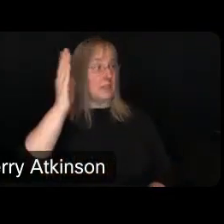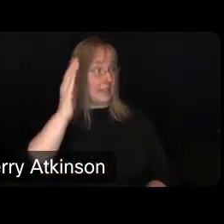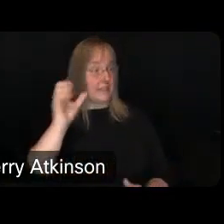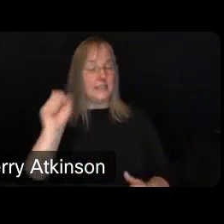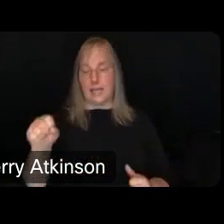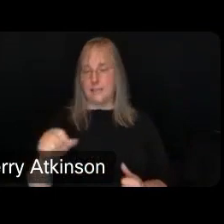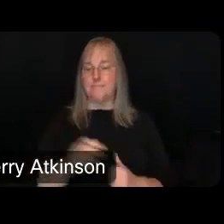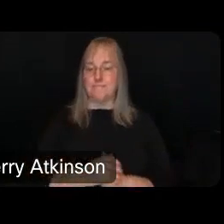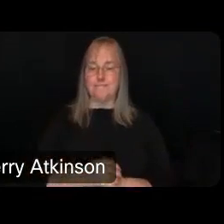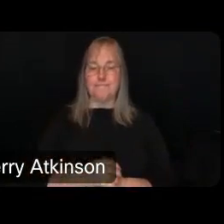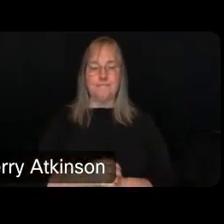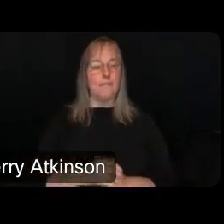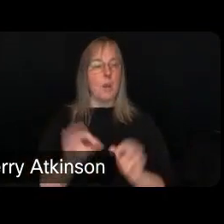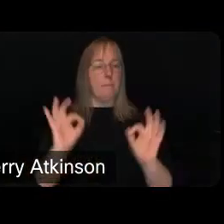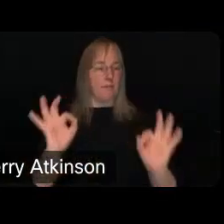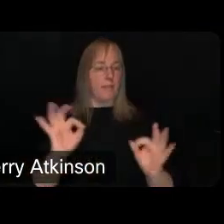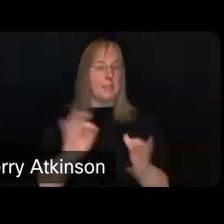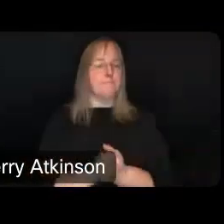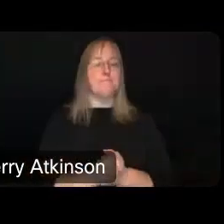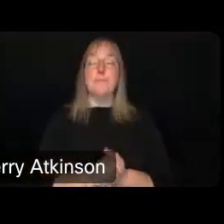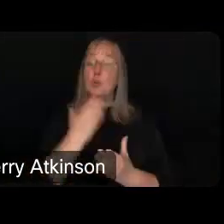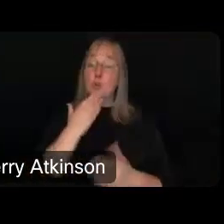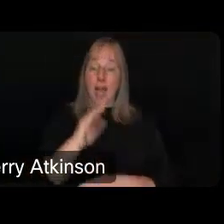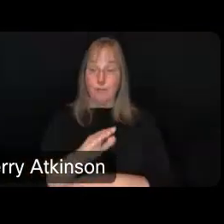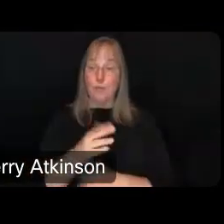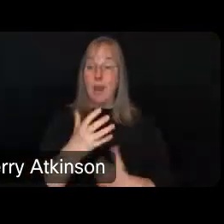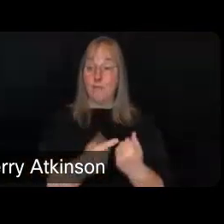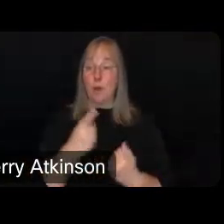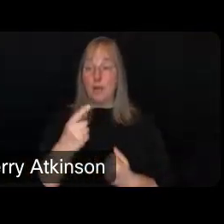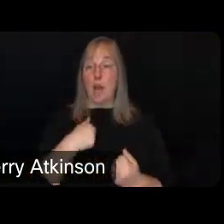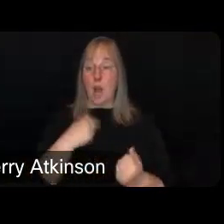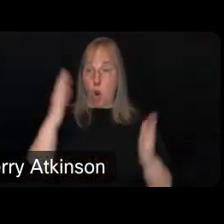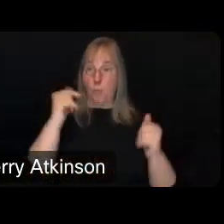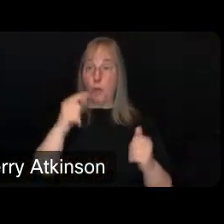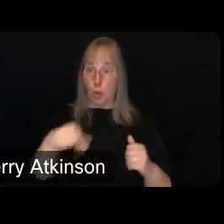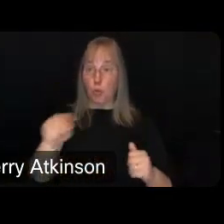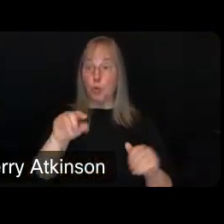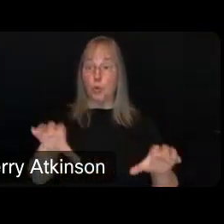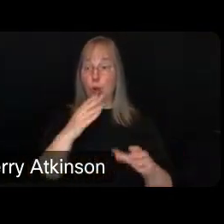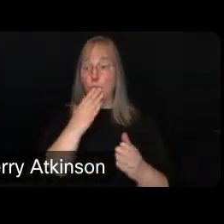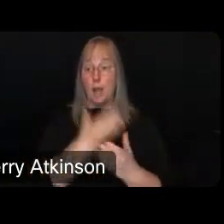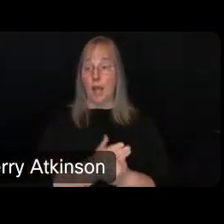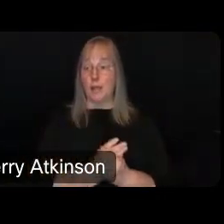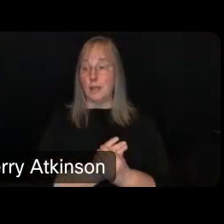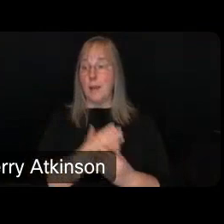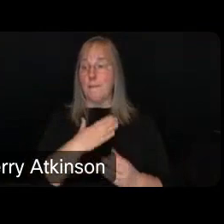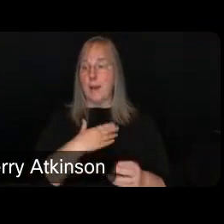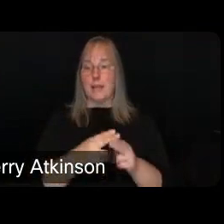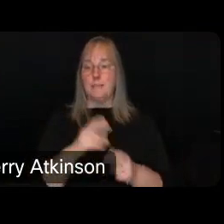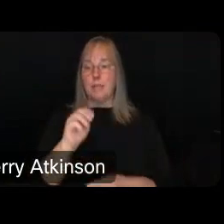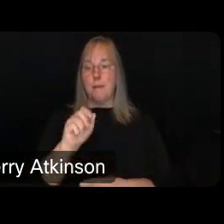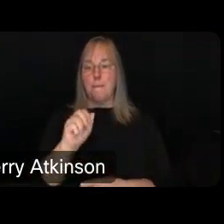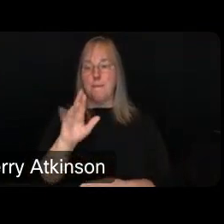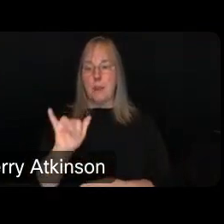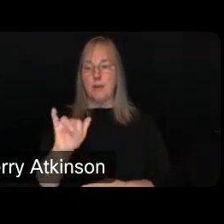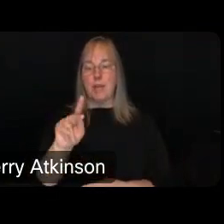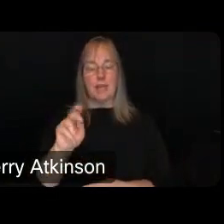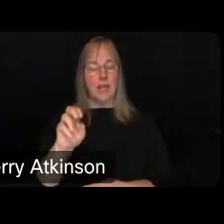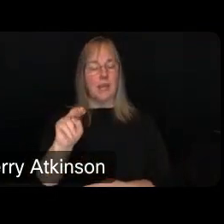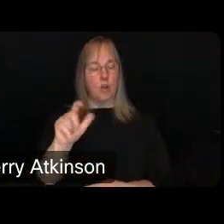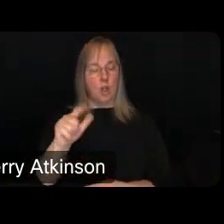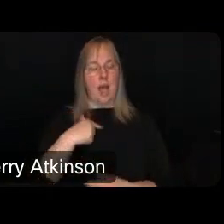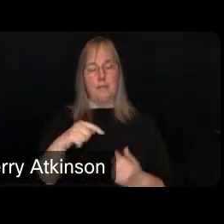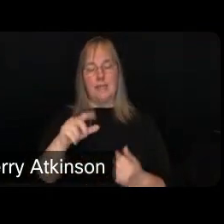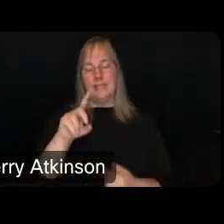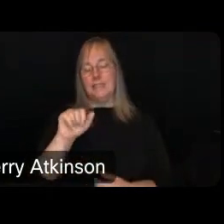perfect. So good afternoon, everybody. I hope you're doing well. My name is Mary Kendall. I'm a Deputy Director with the Department